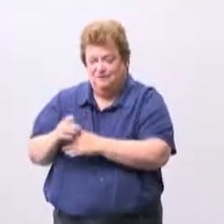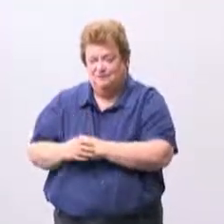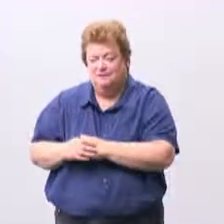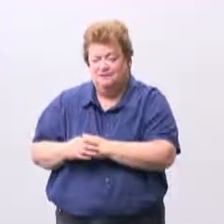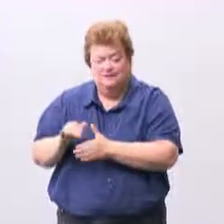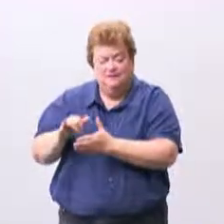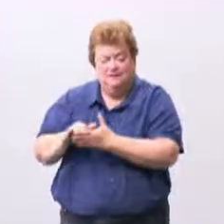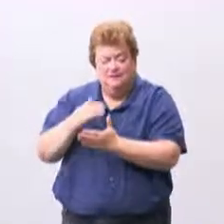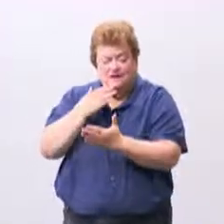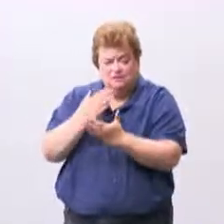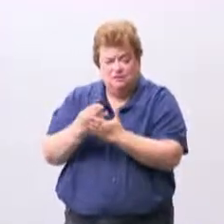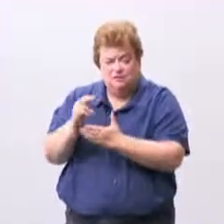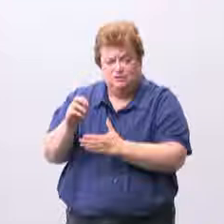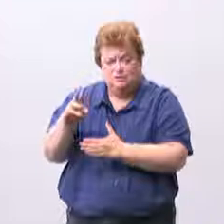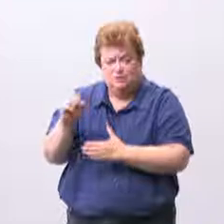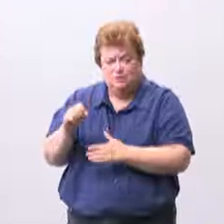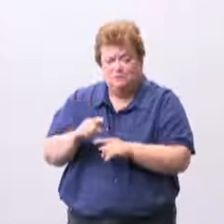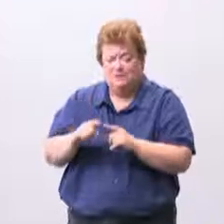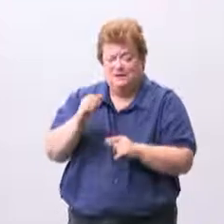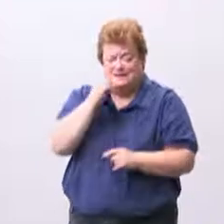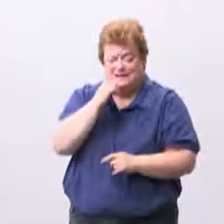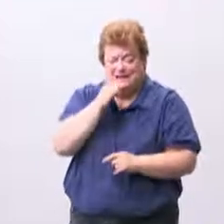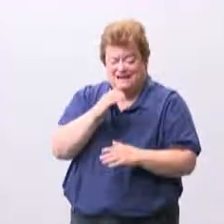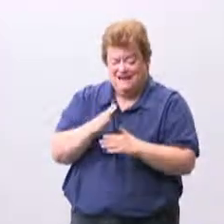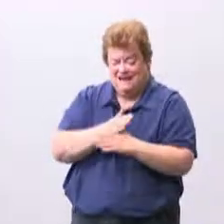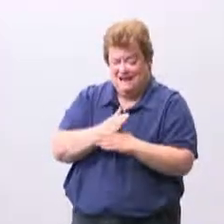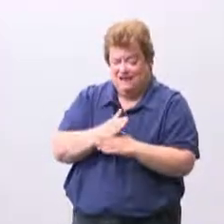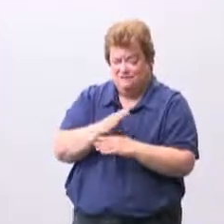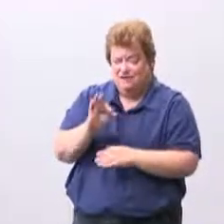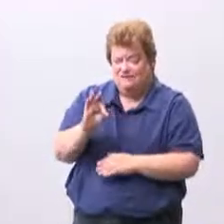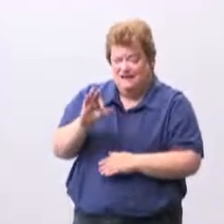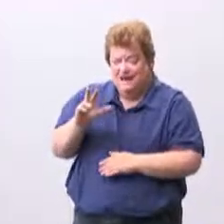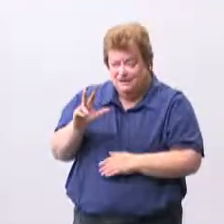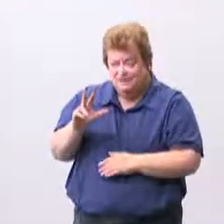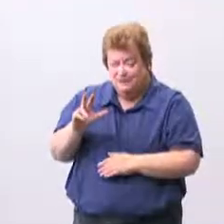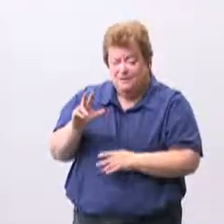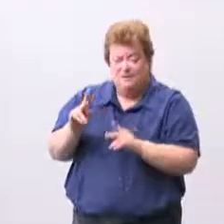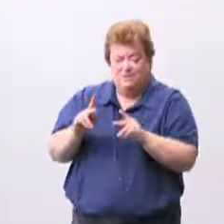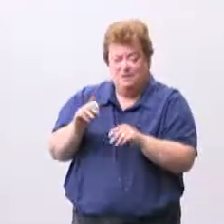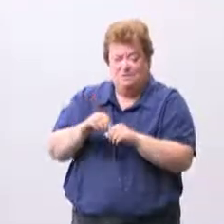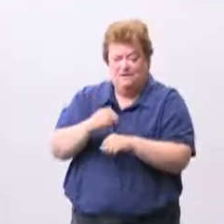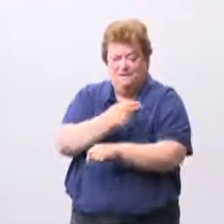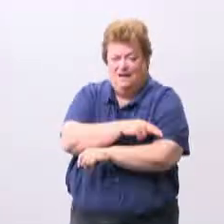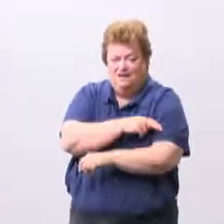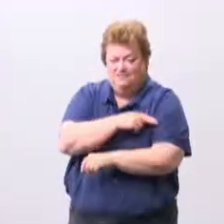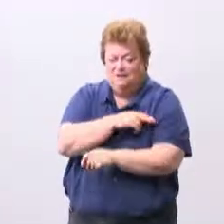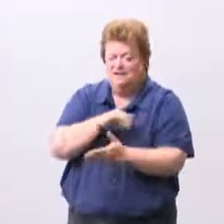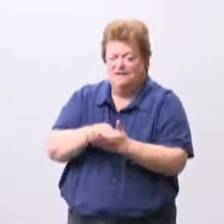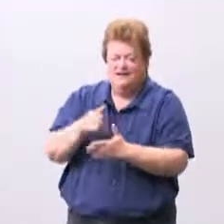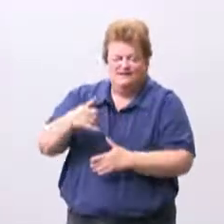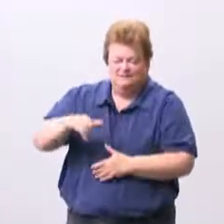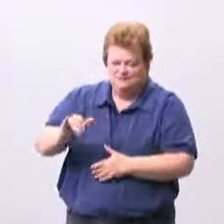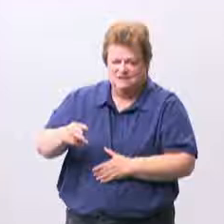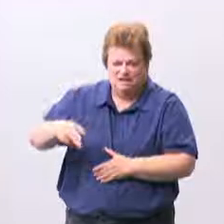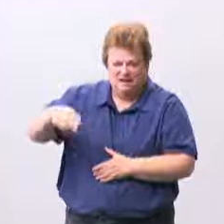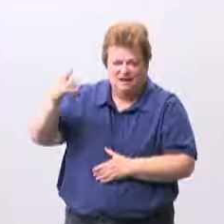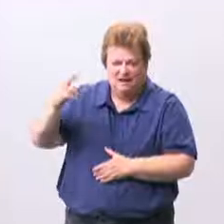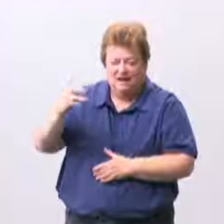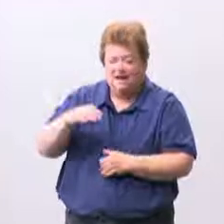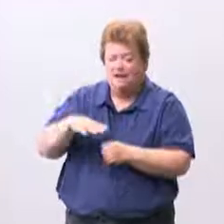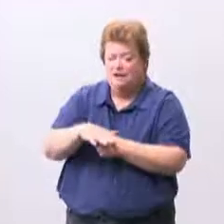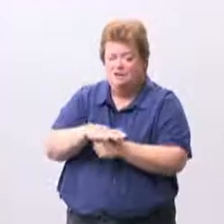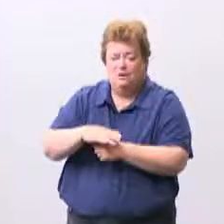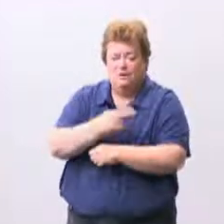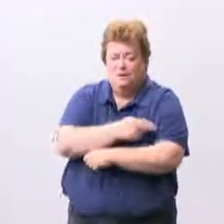good news, but a daily average of 93 COVID-19 patients hospitalized is also too high, and local